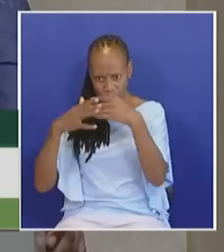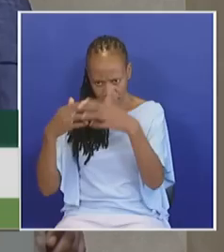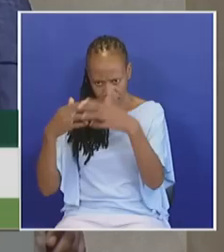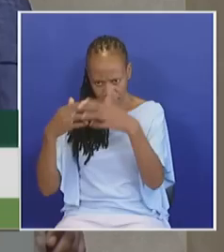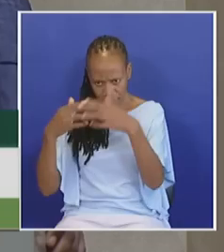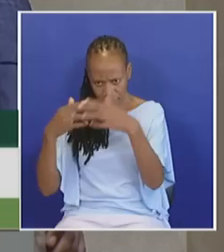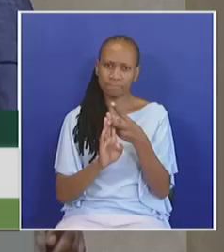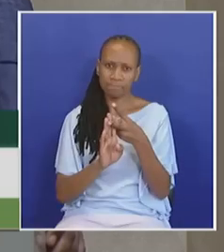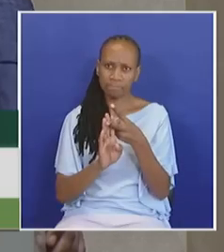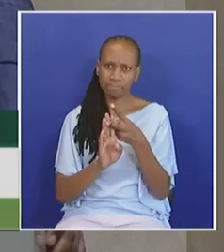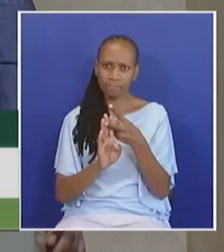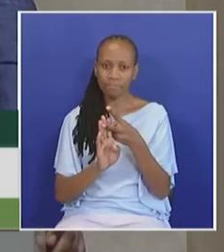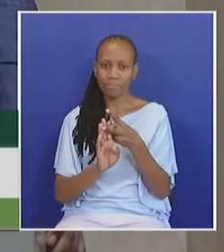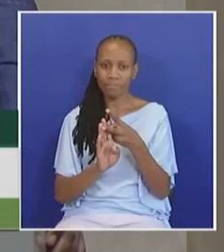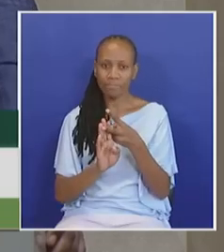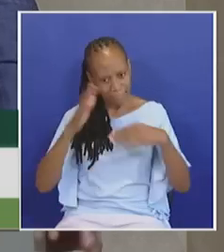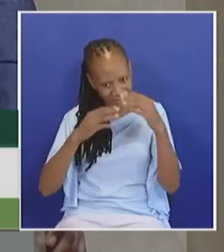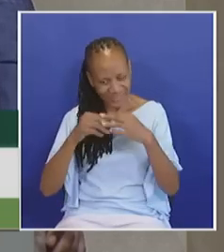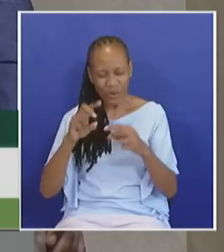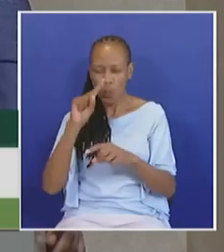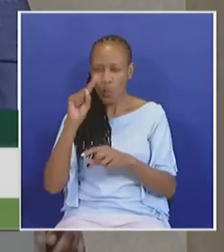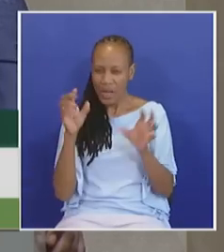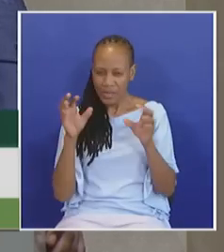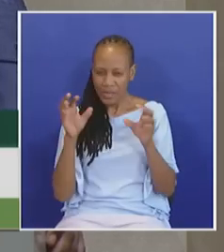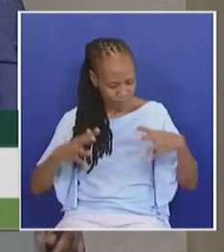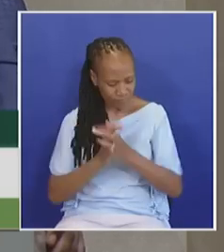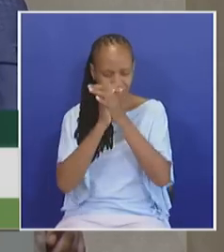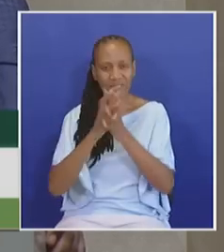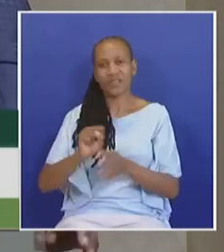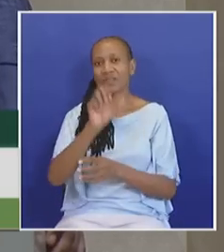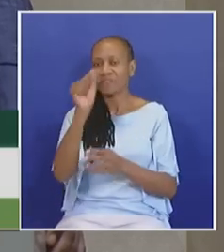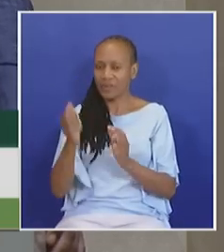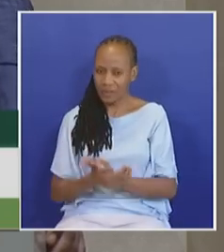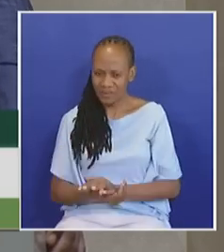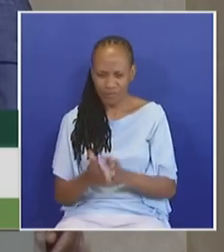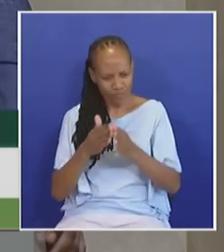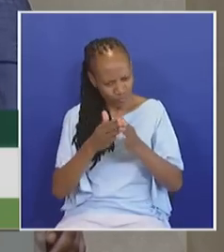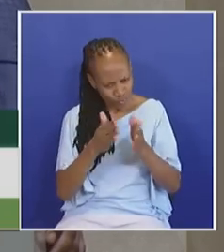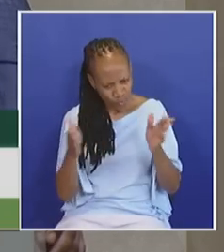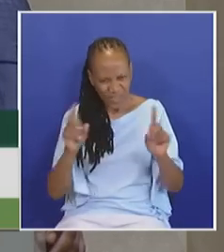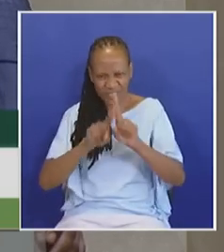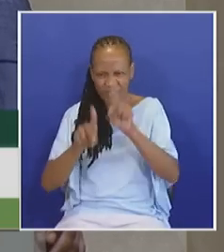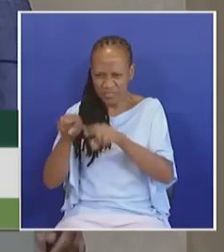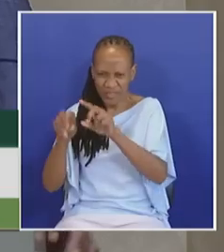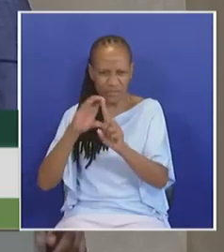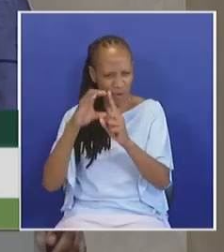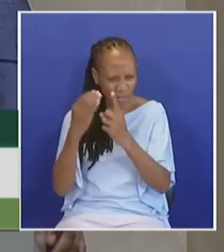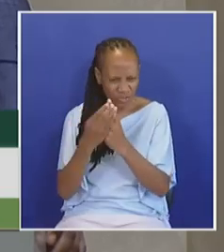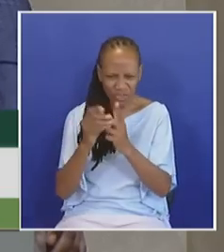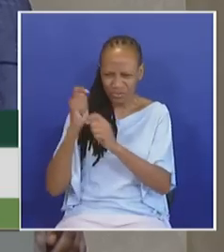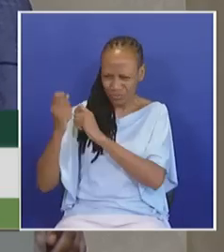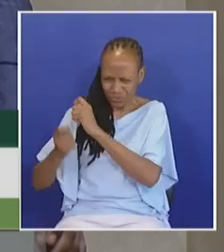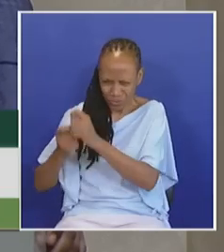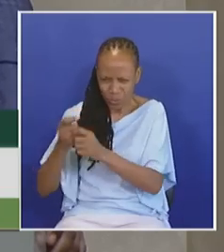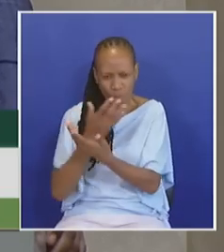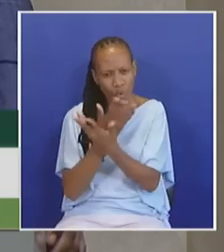a single collective South Africa, dispelling of narrow ethnic, tribal and racial nations. Racism,